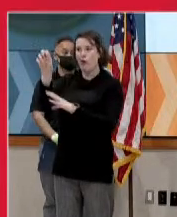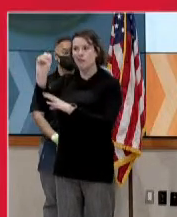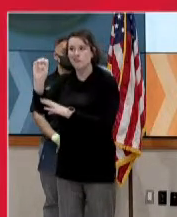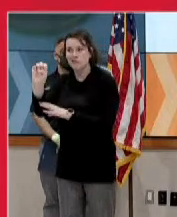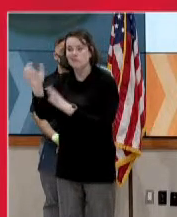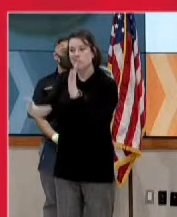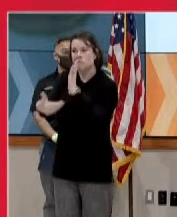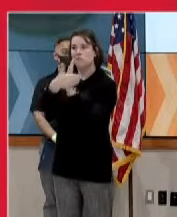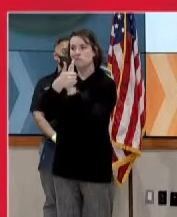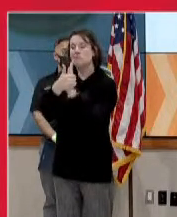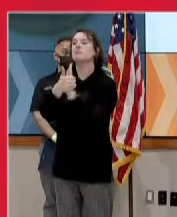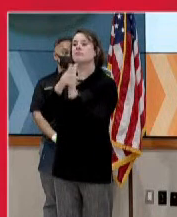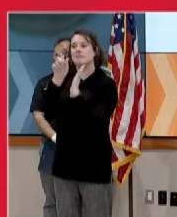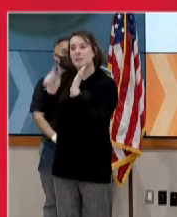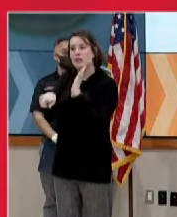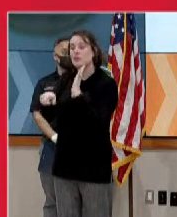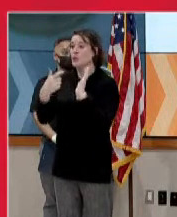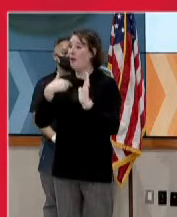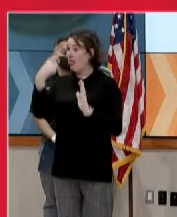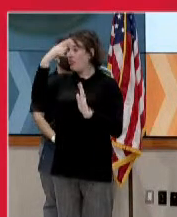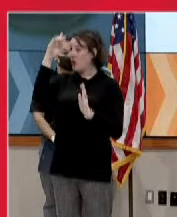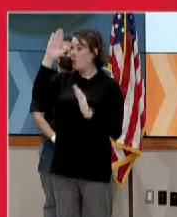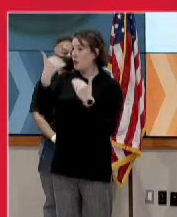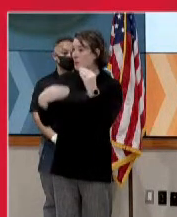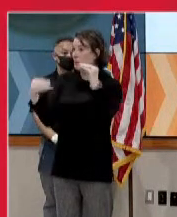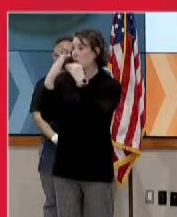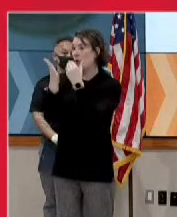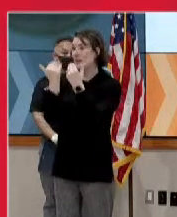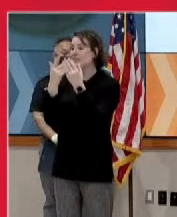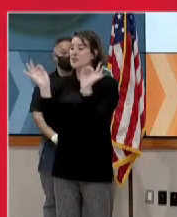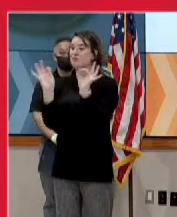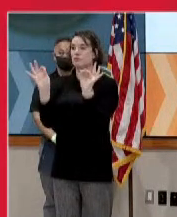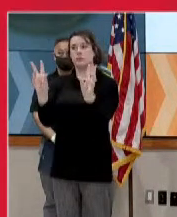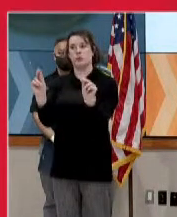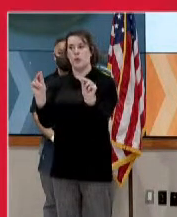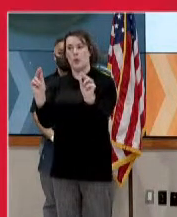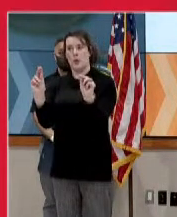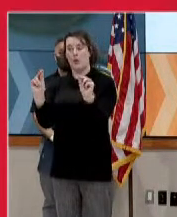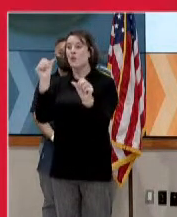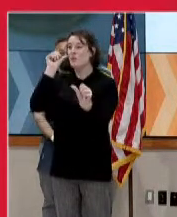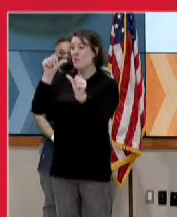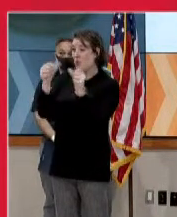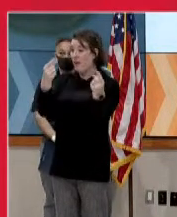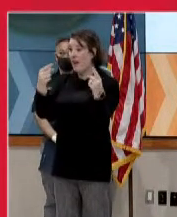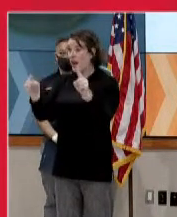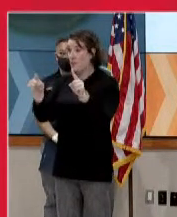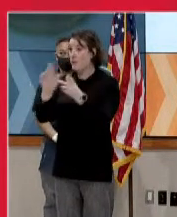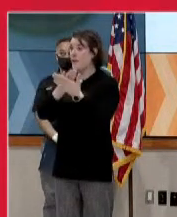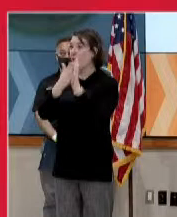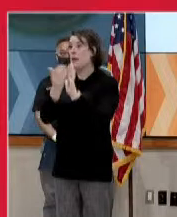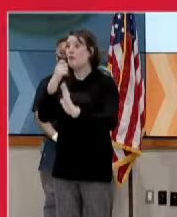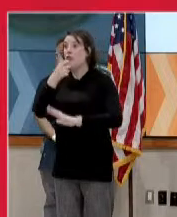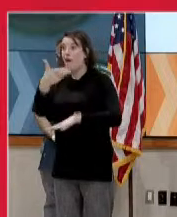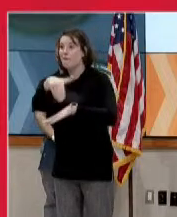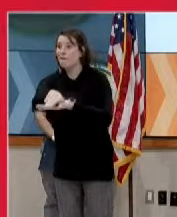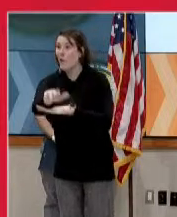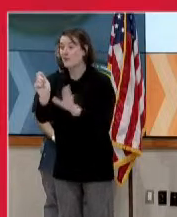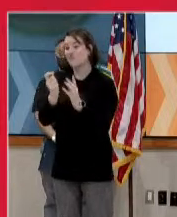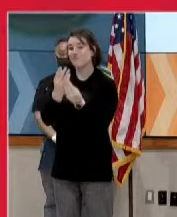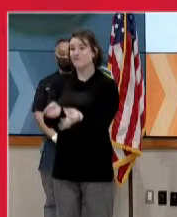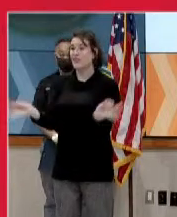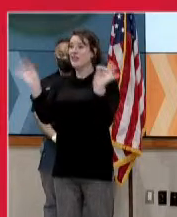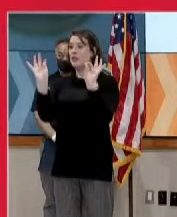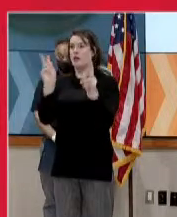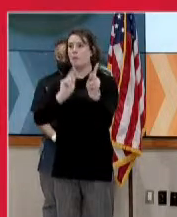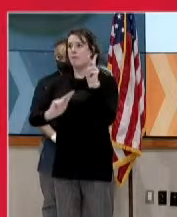no illusion that it's going to be easier this time. We saw what happened with face coverings. The minute it became unenforceable, folks weren't